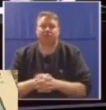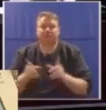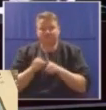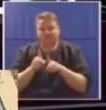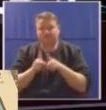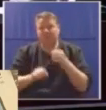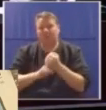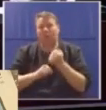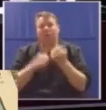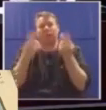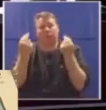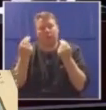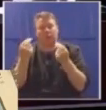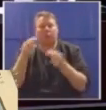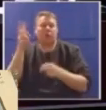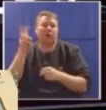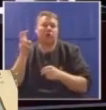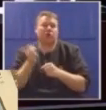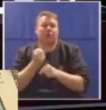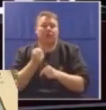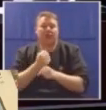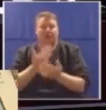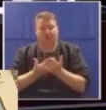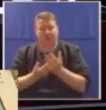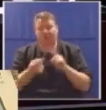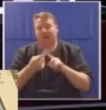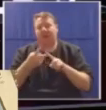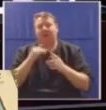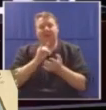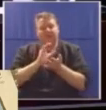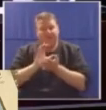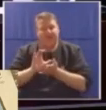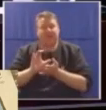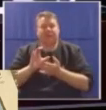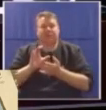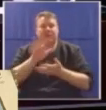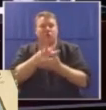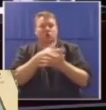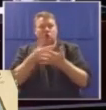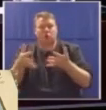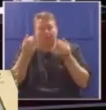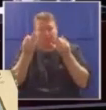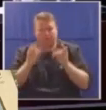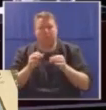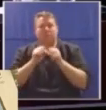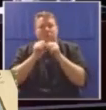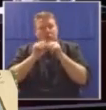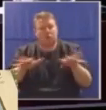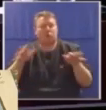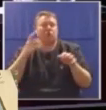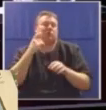capacity, investments in the transmission grid, and strengthening the distribution network.